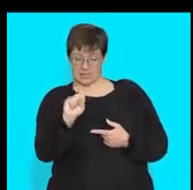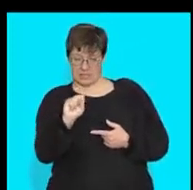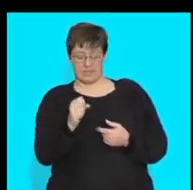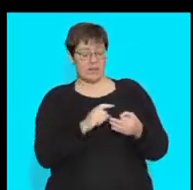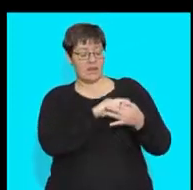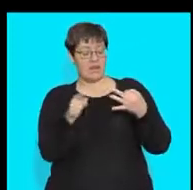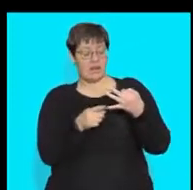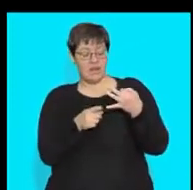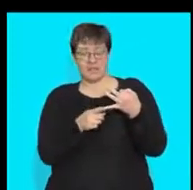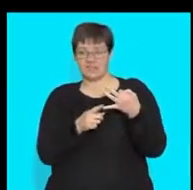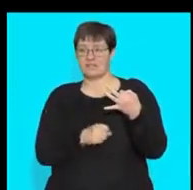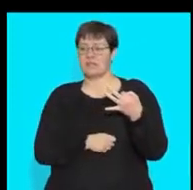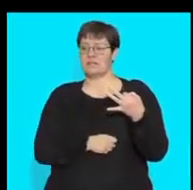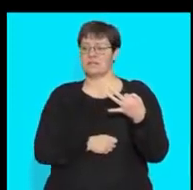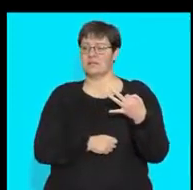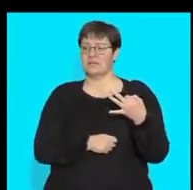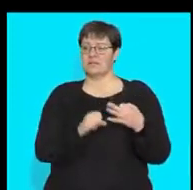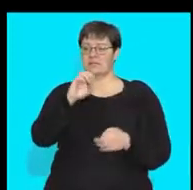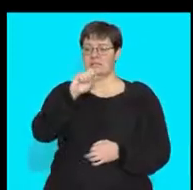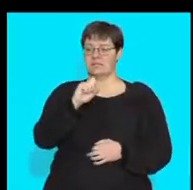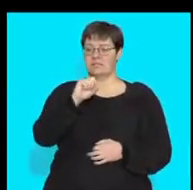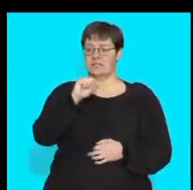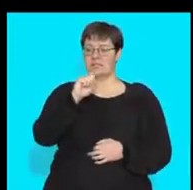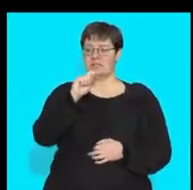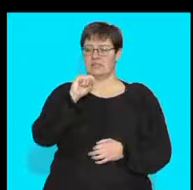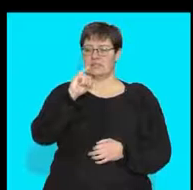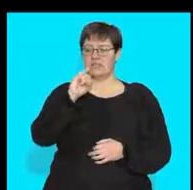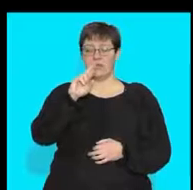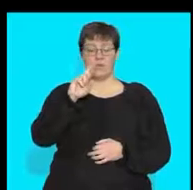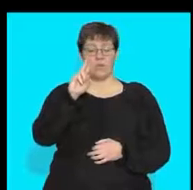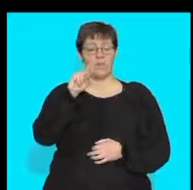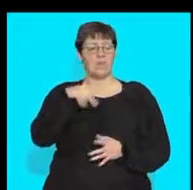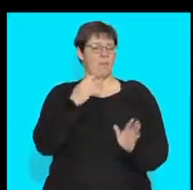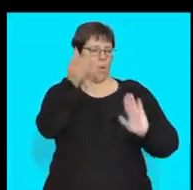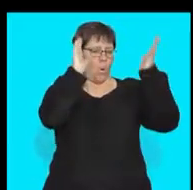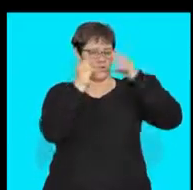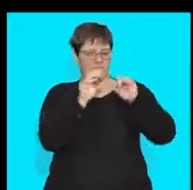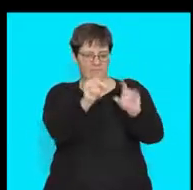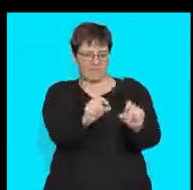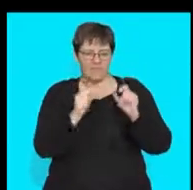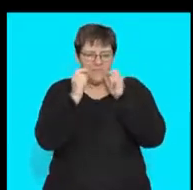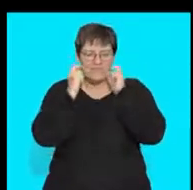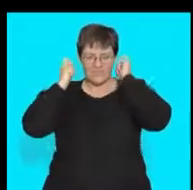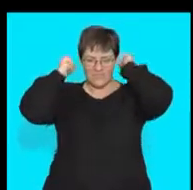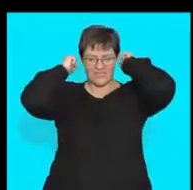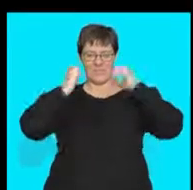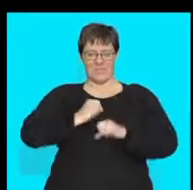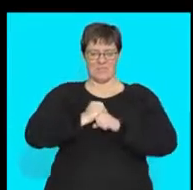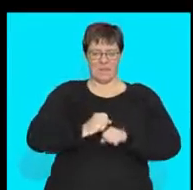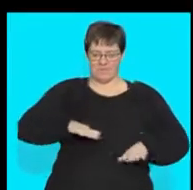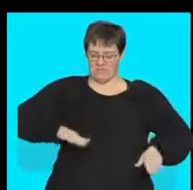one is a stirrup. And if you watch TV or you have a horse, you're lucky enough to have a horse, you will see that they have